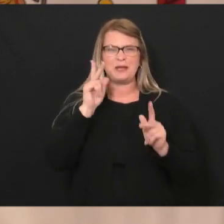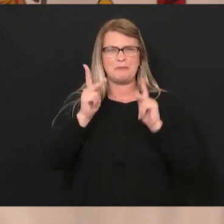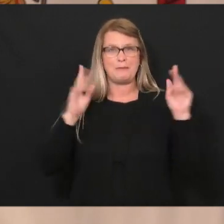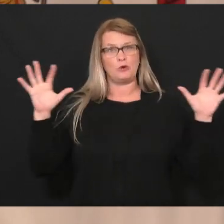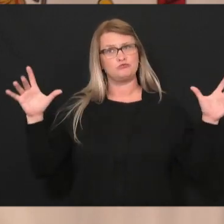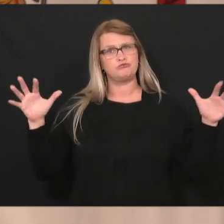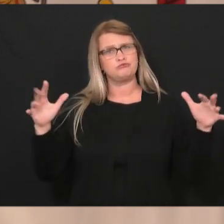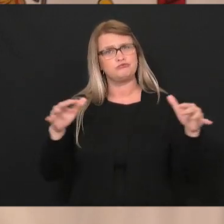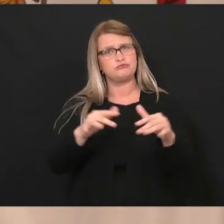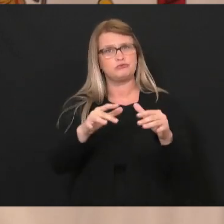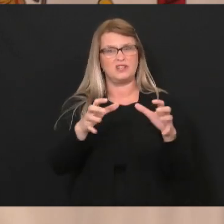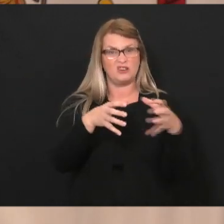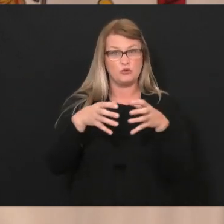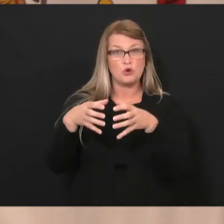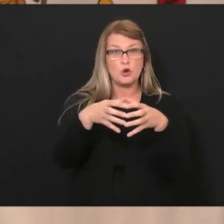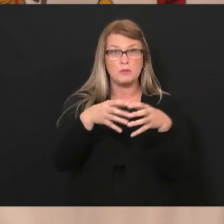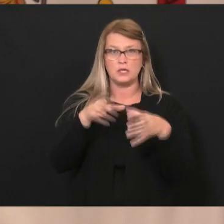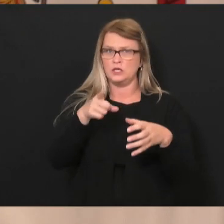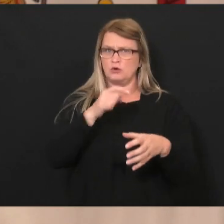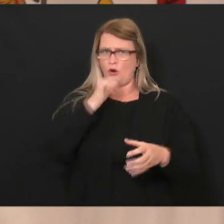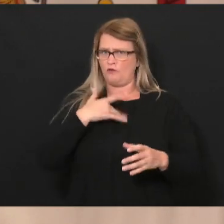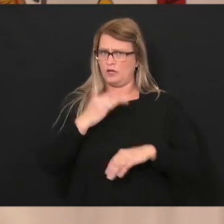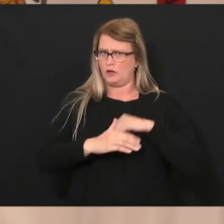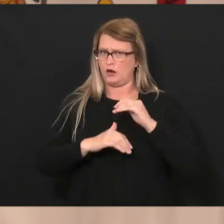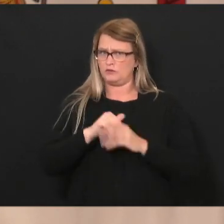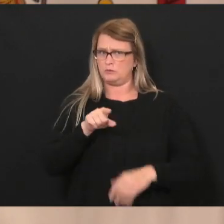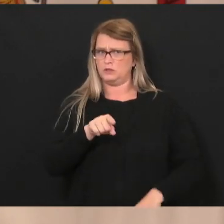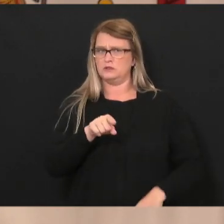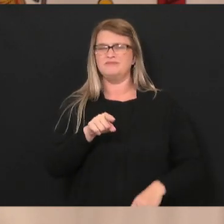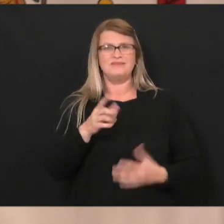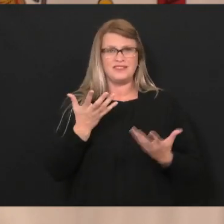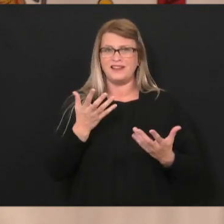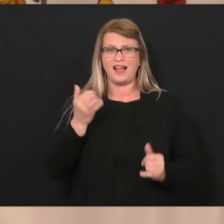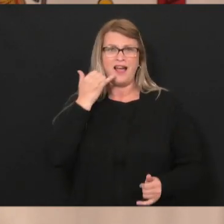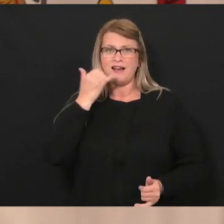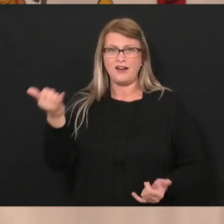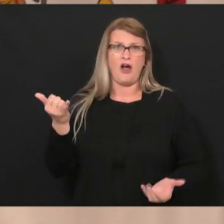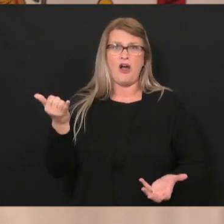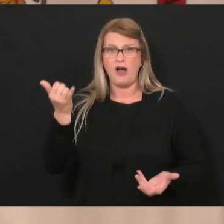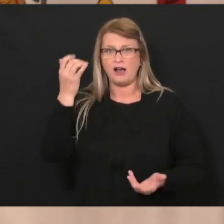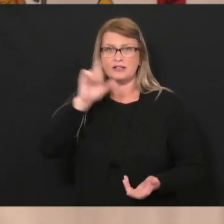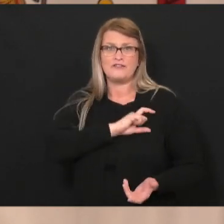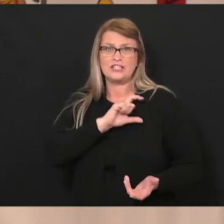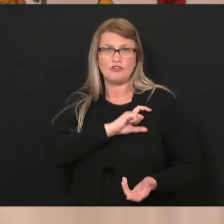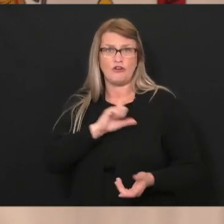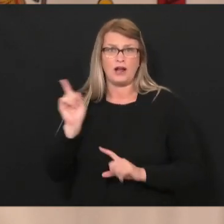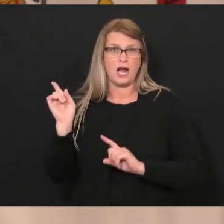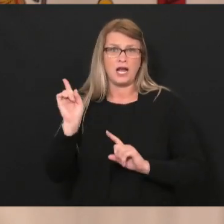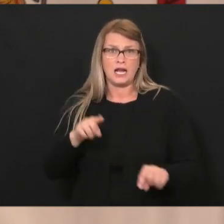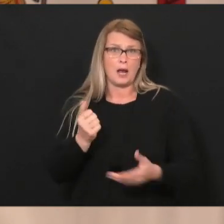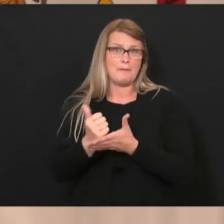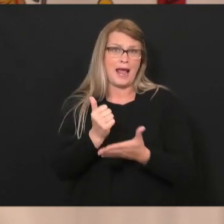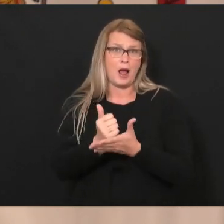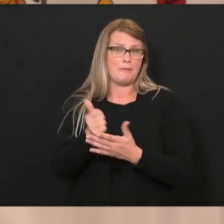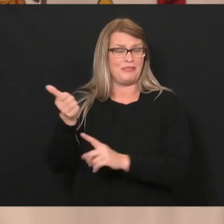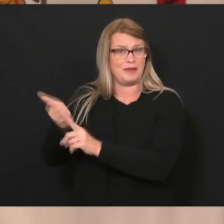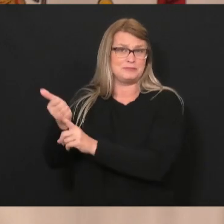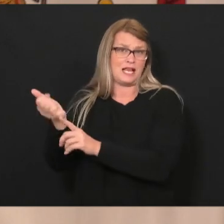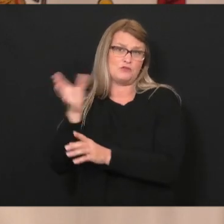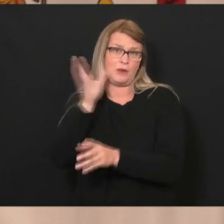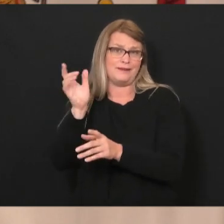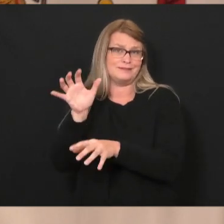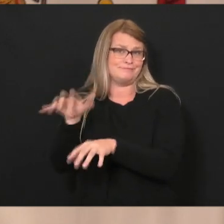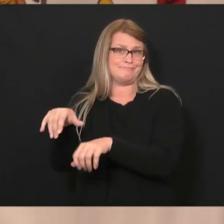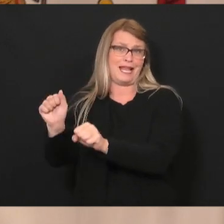whatever like that, if you feel uncomfortable with saying something about it, call a local official to come in and help you with that situation and